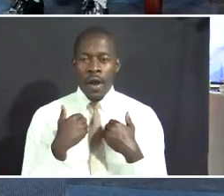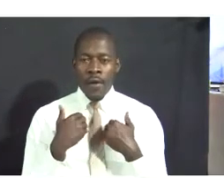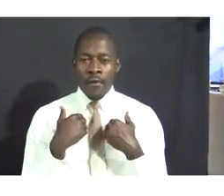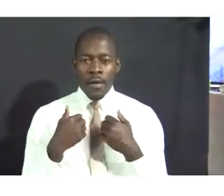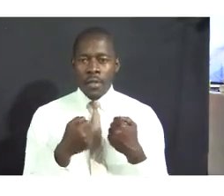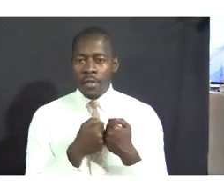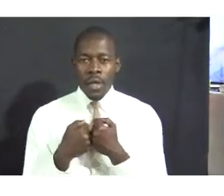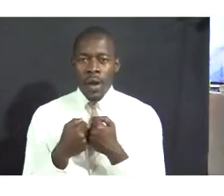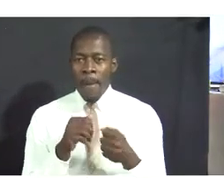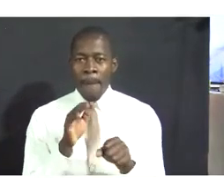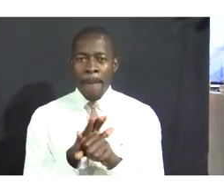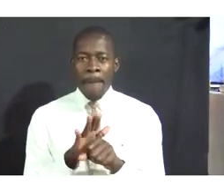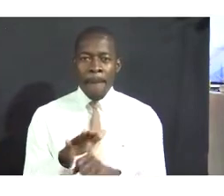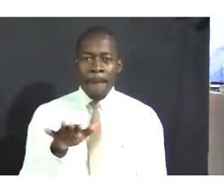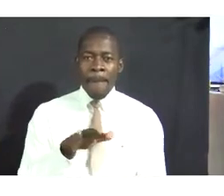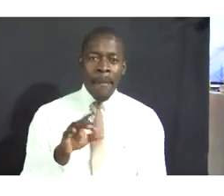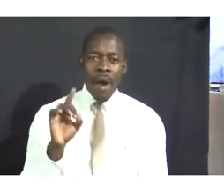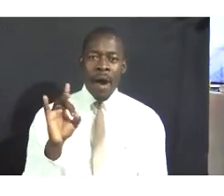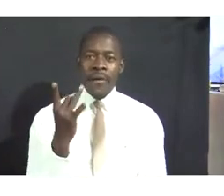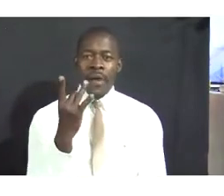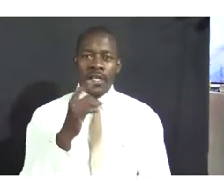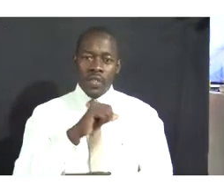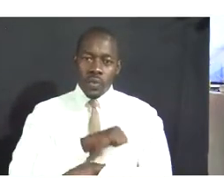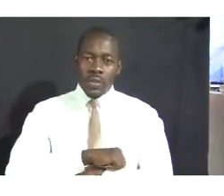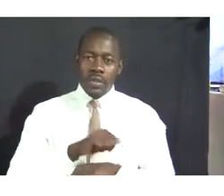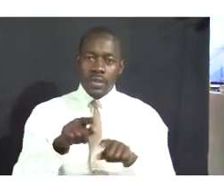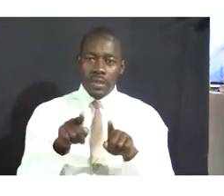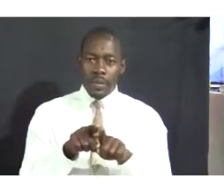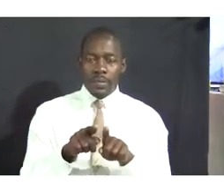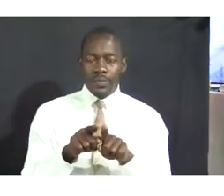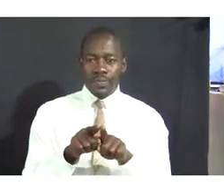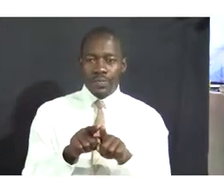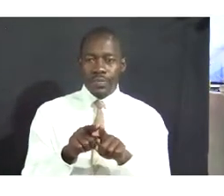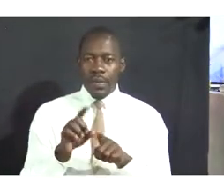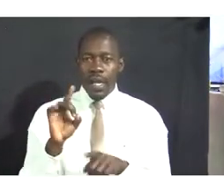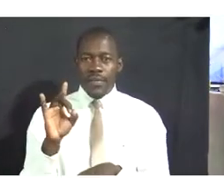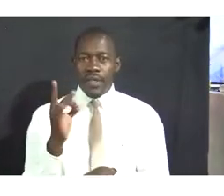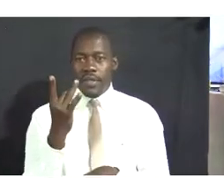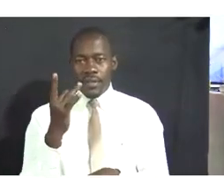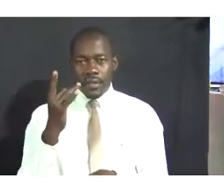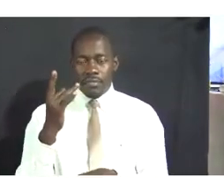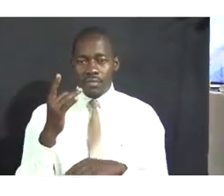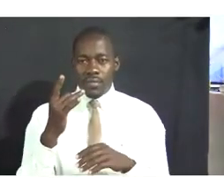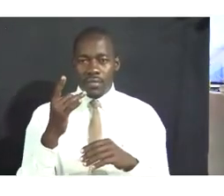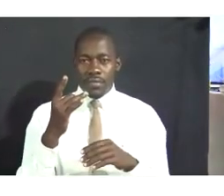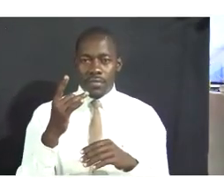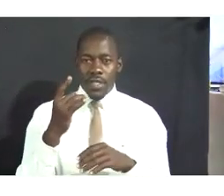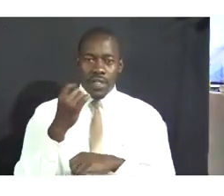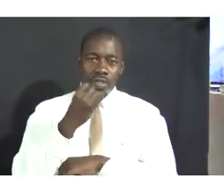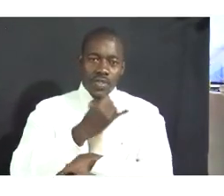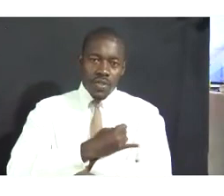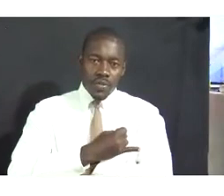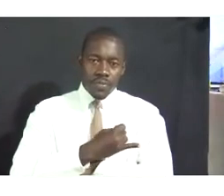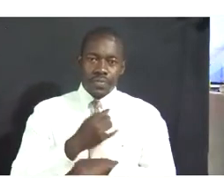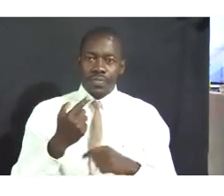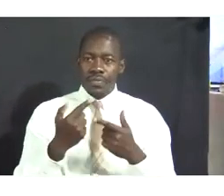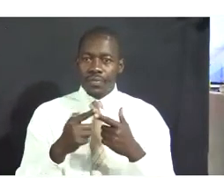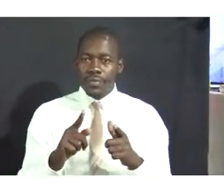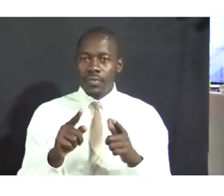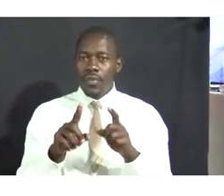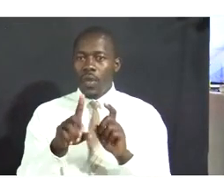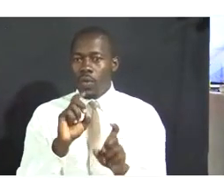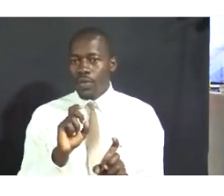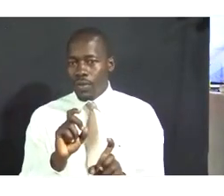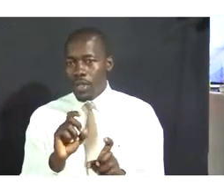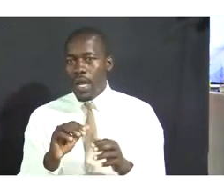schools. Not only Adventist schools, in schools in general. A question here is, how will our Adventist